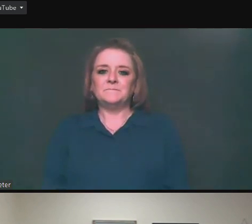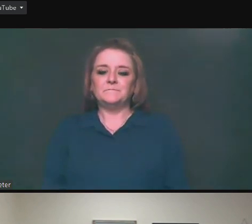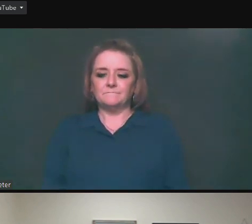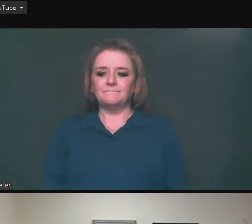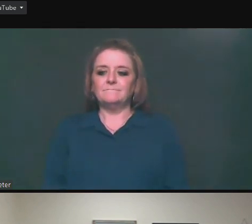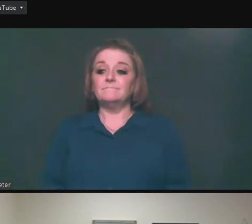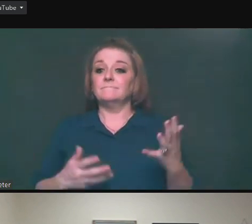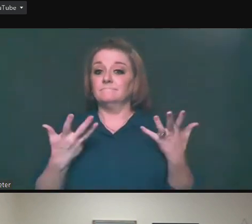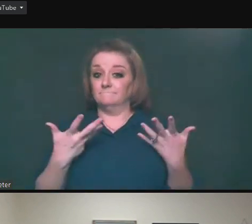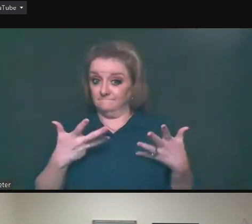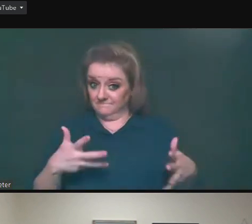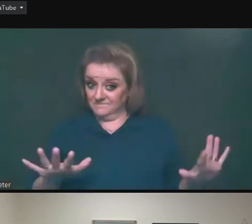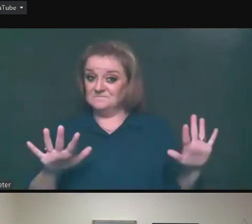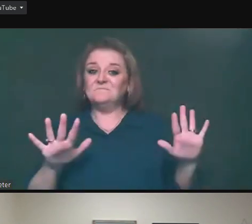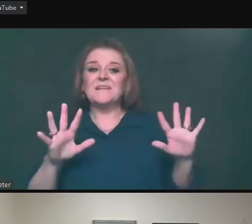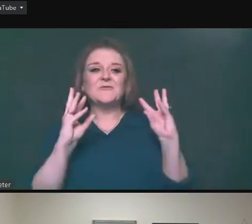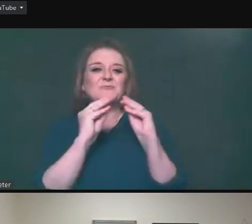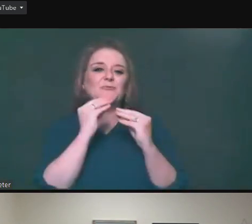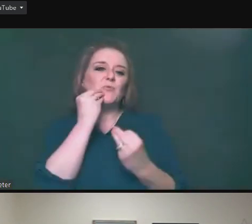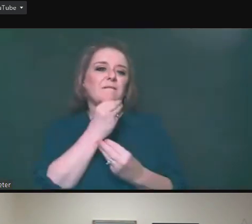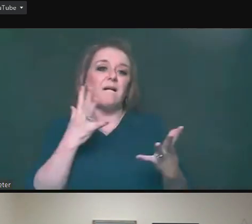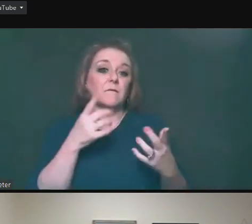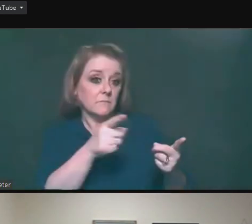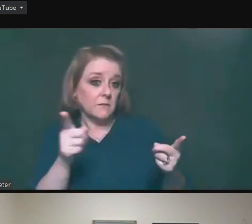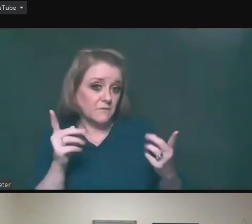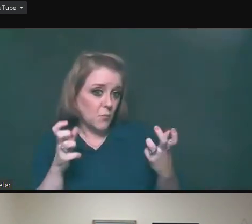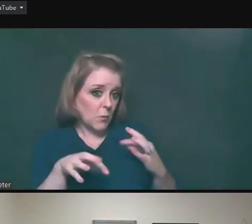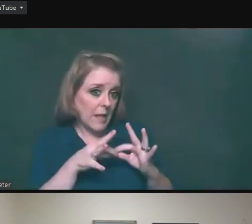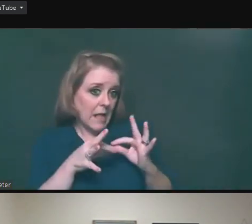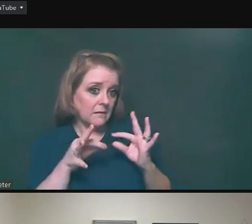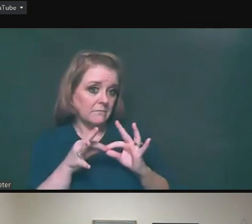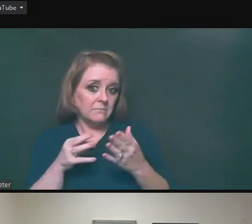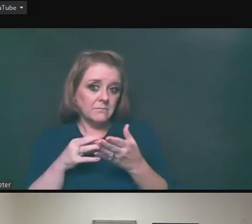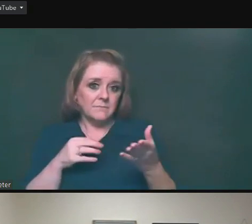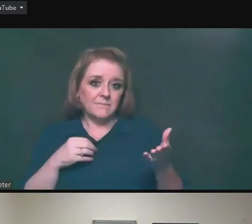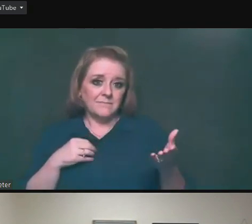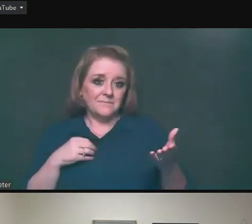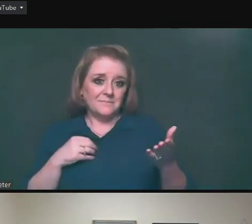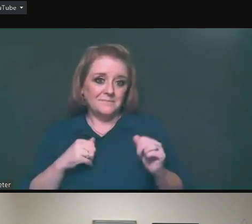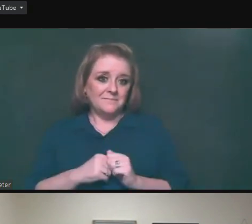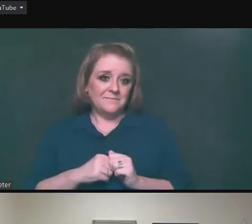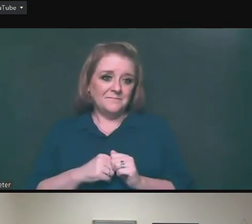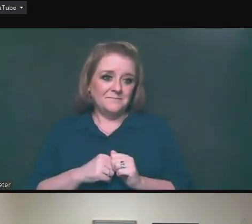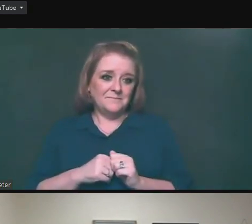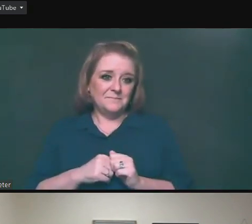Okay, that concludes our news conference, unless our panelists have anything y'all would like to add.